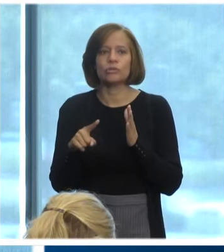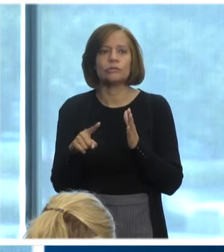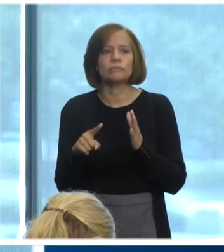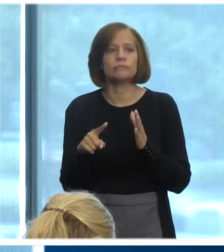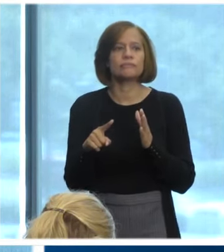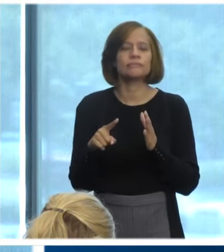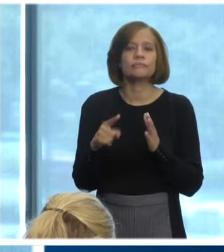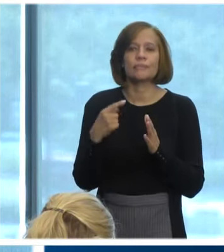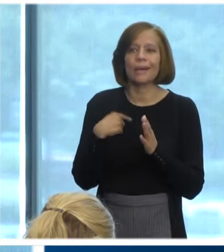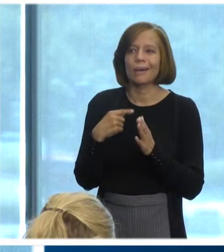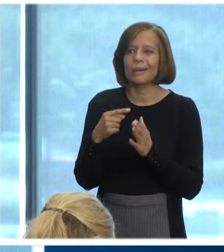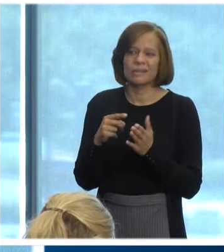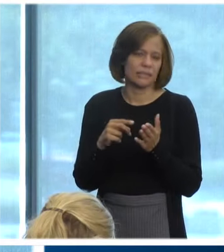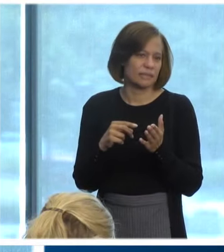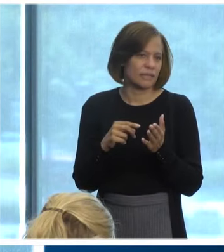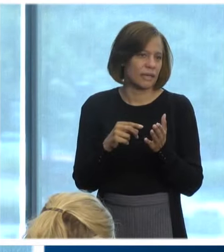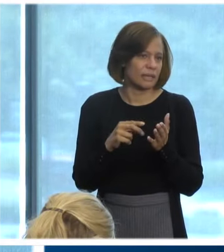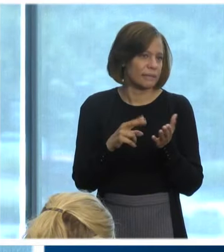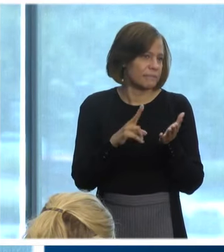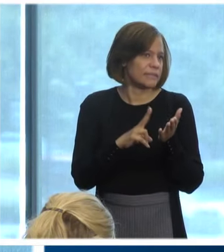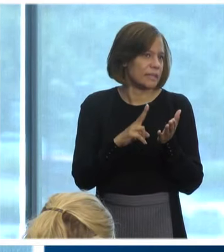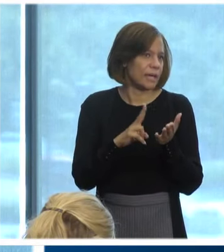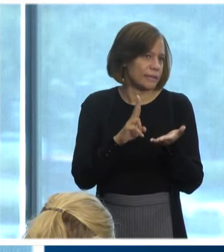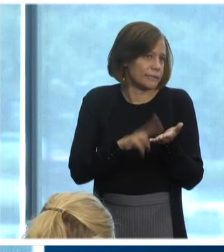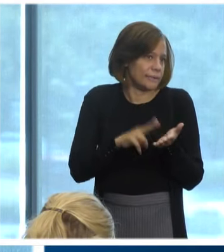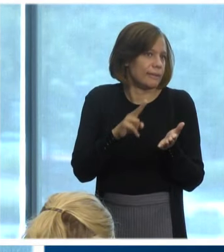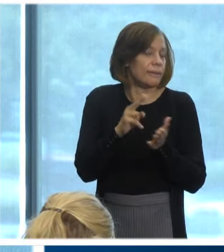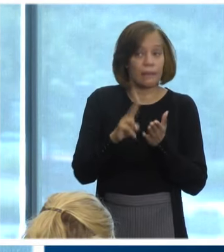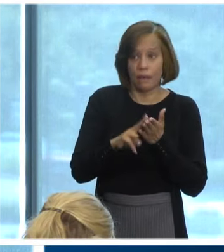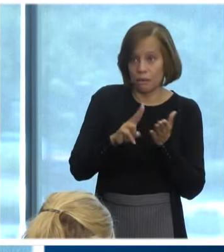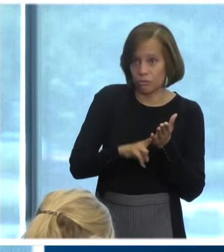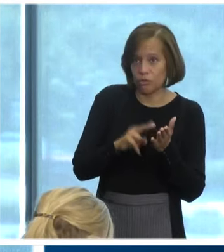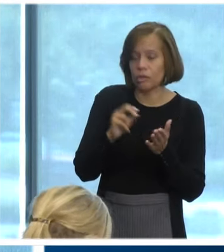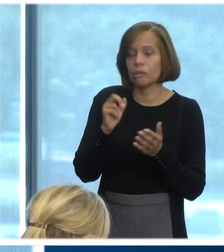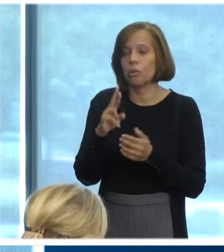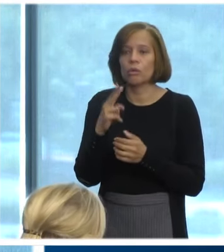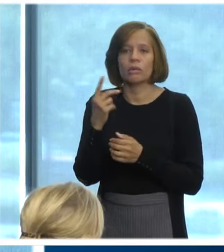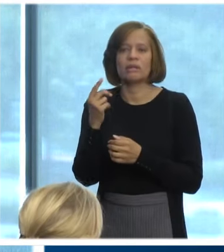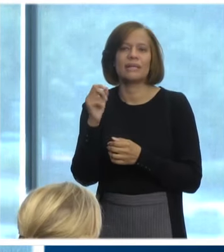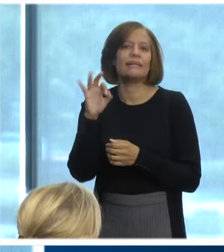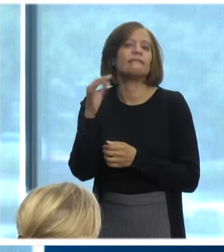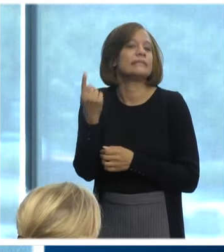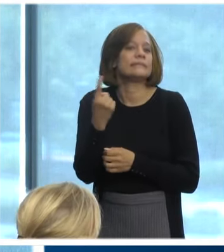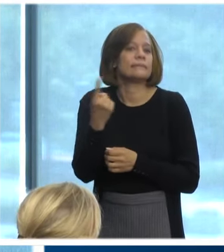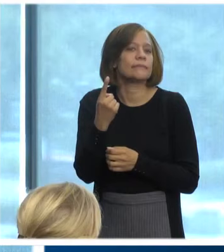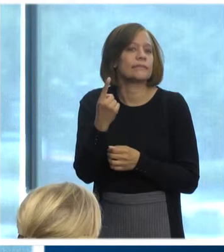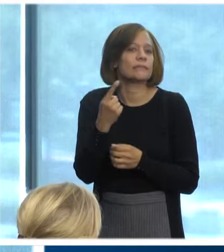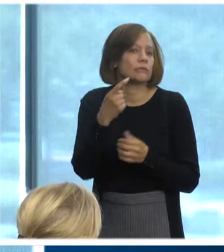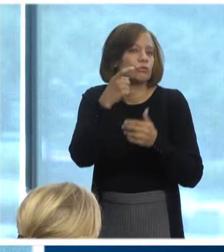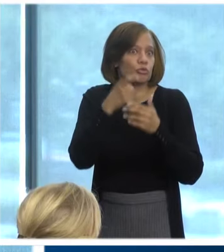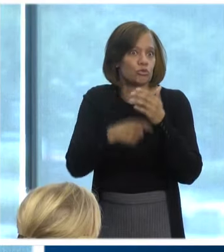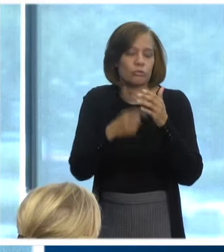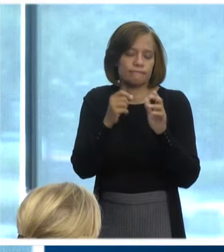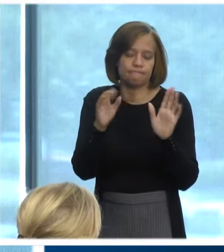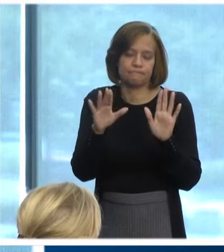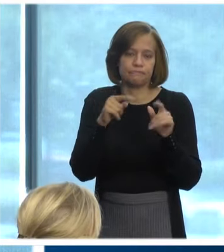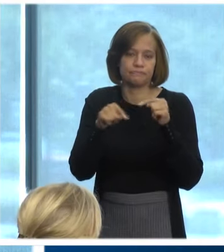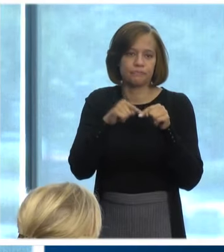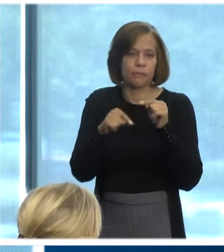at that level, at a deputy chief level, to sign off on, unless it's going to rise to departmental charges, where I would hold a hearing and send it to the